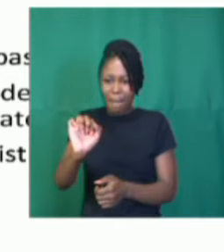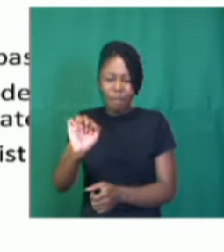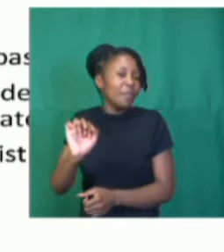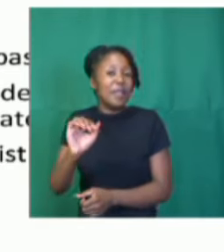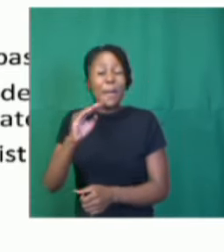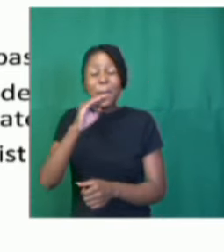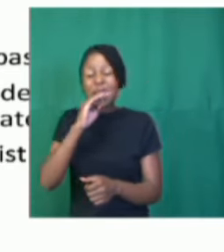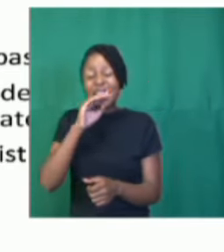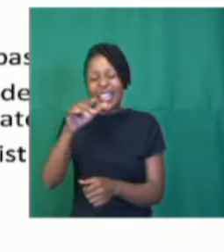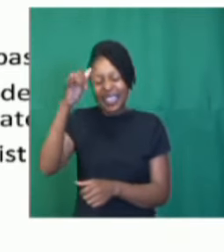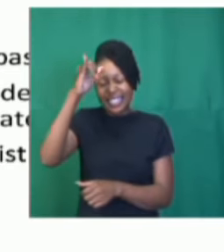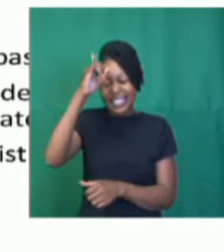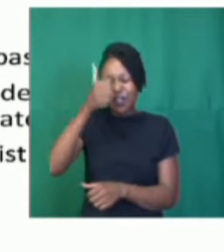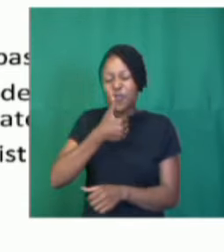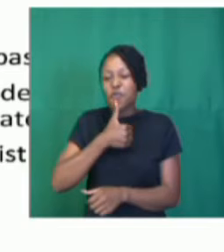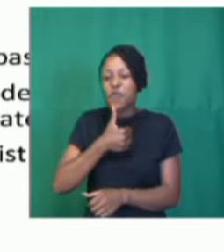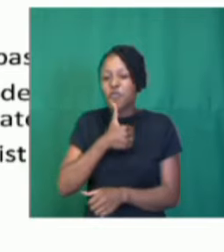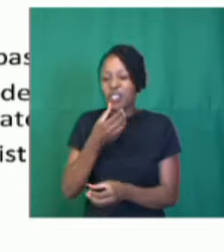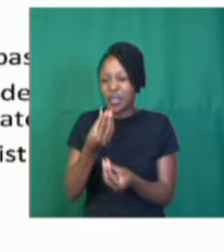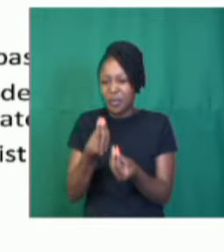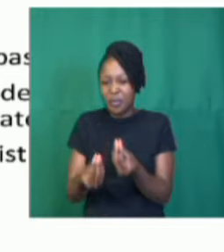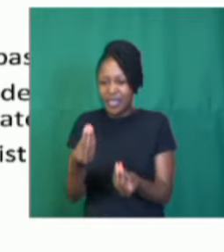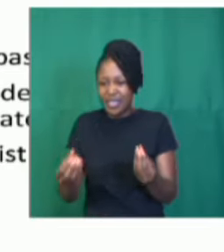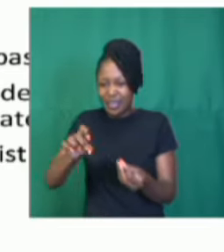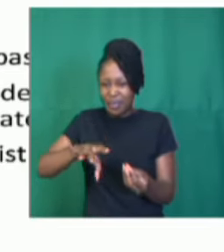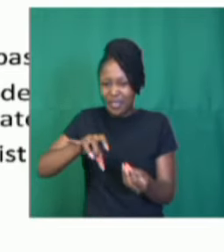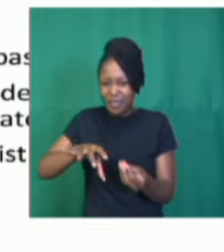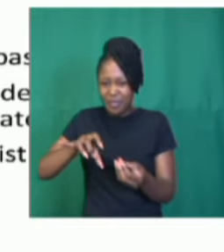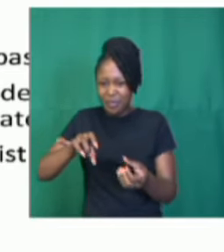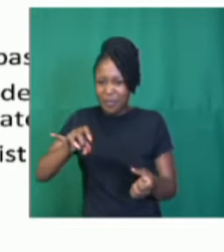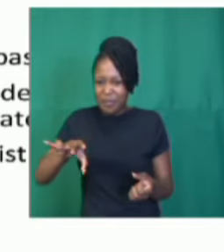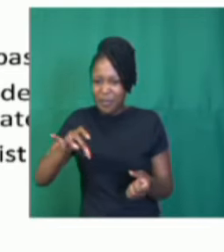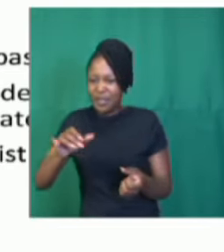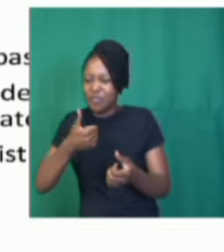You can mark using your pencil. I usually advise a pencil because it's